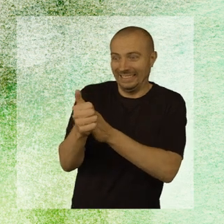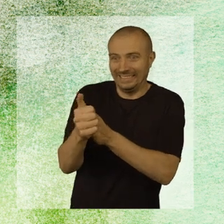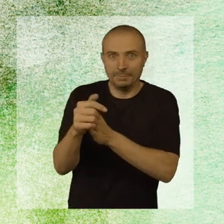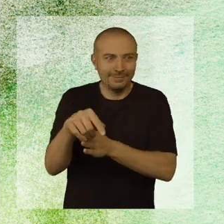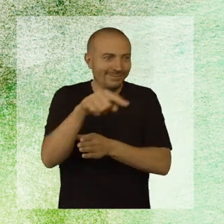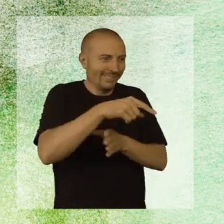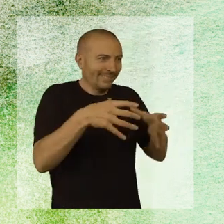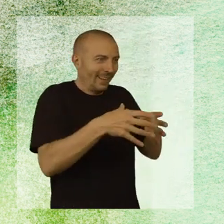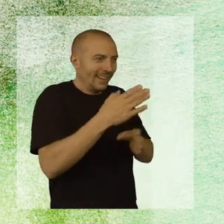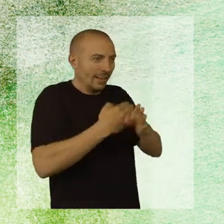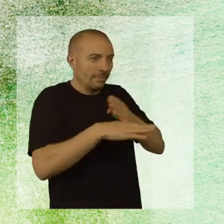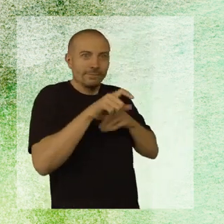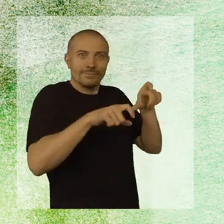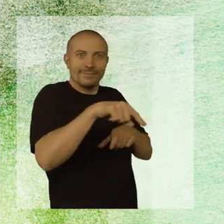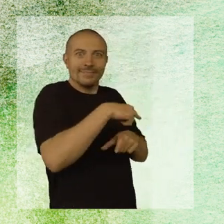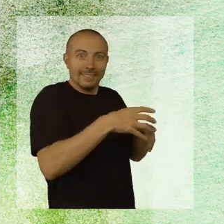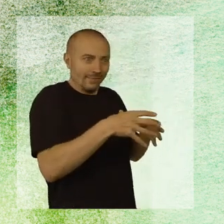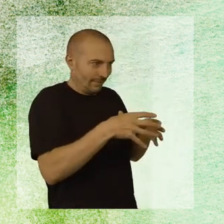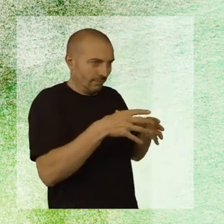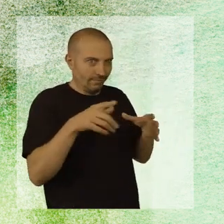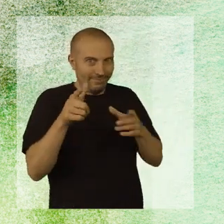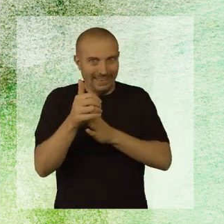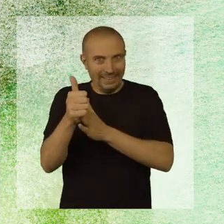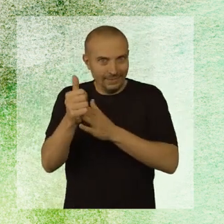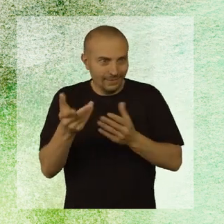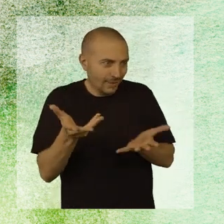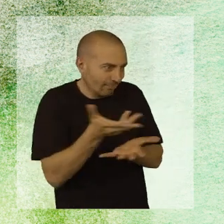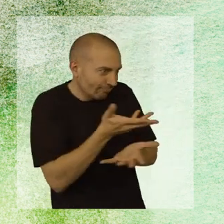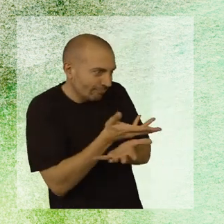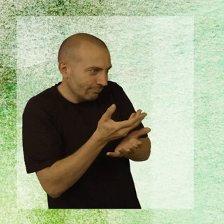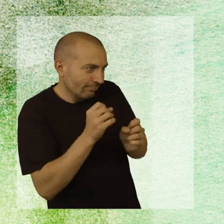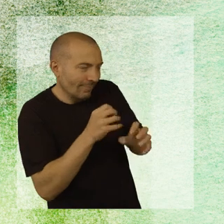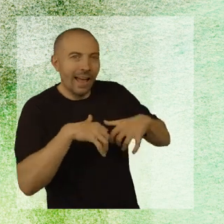teaching other disabled people how to